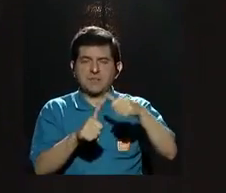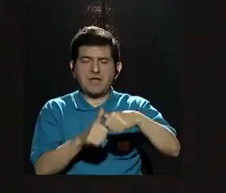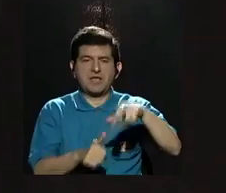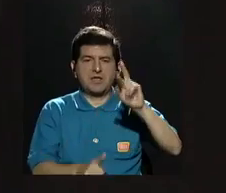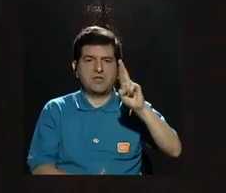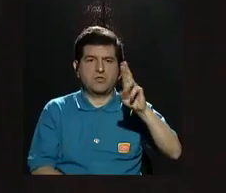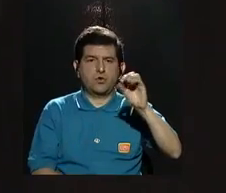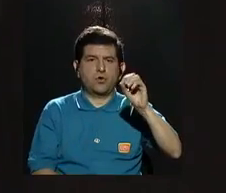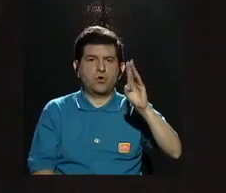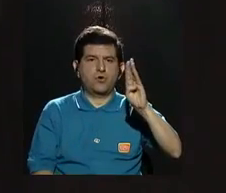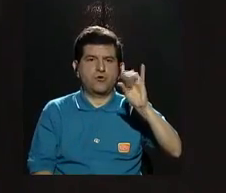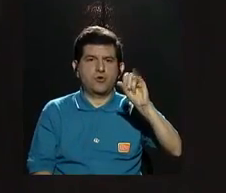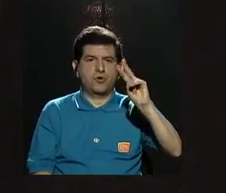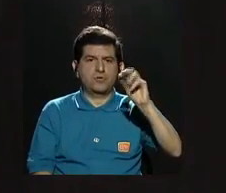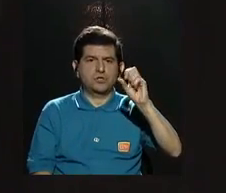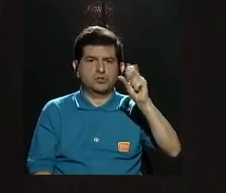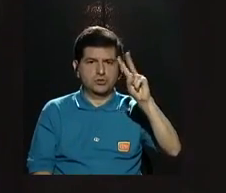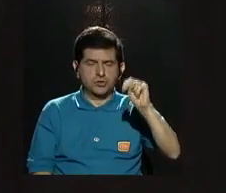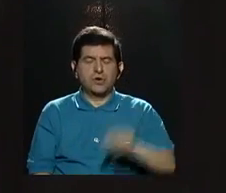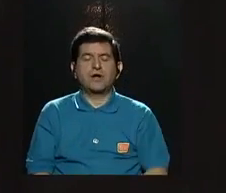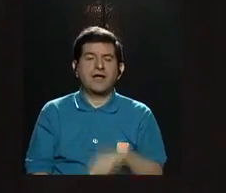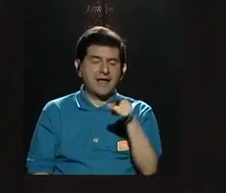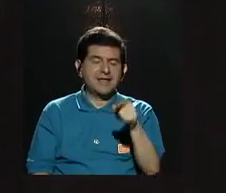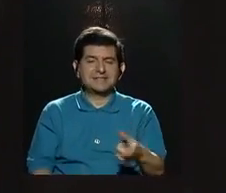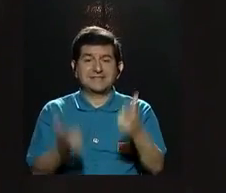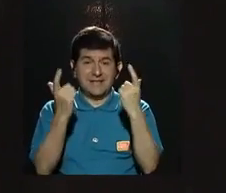racial capitalism.